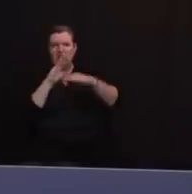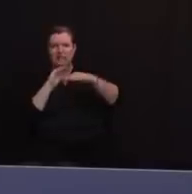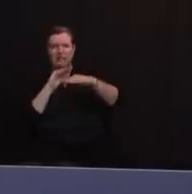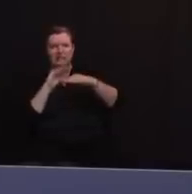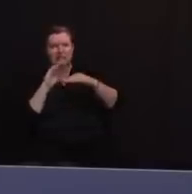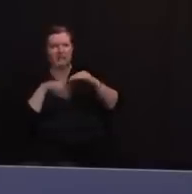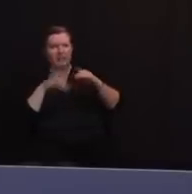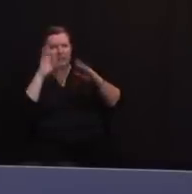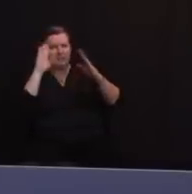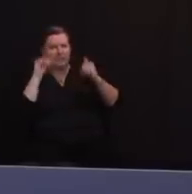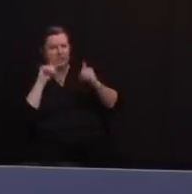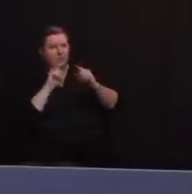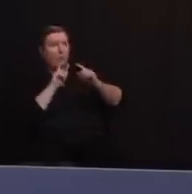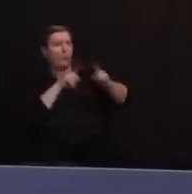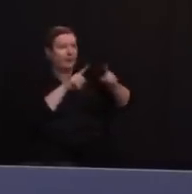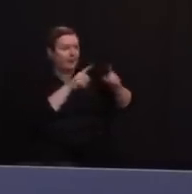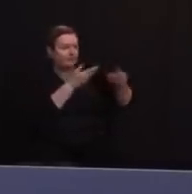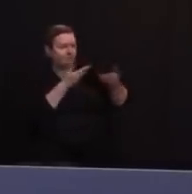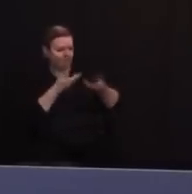wanted.